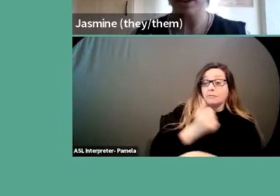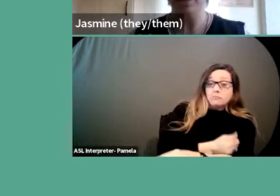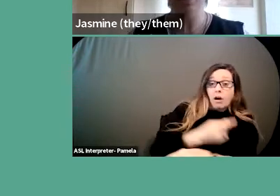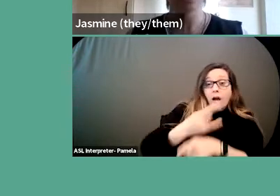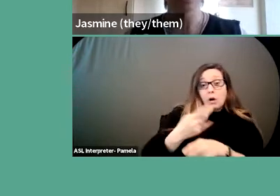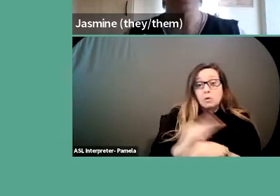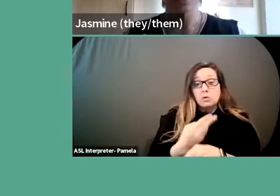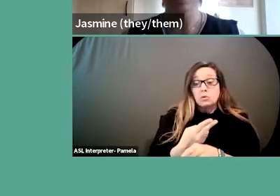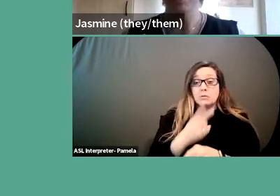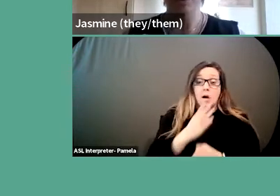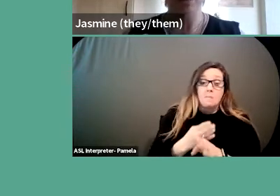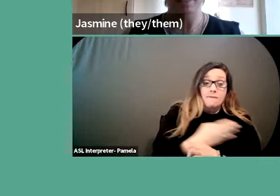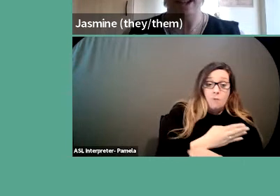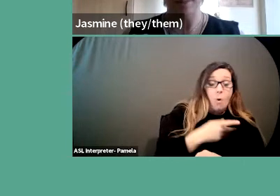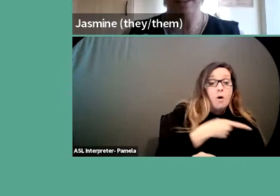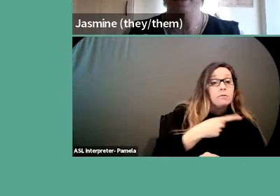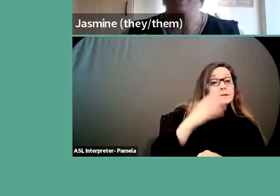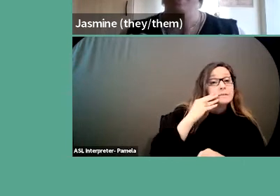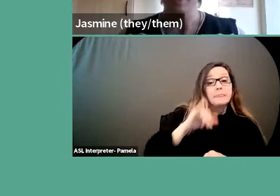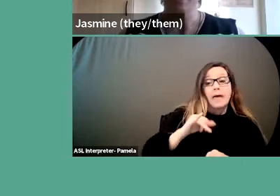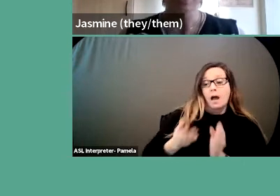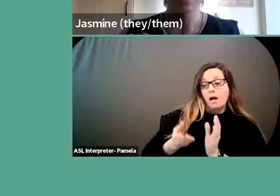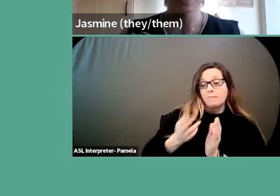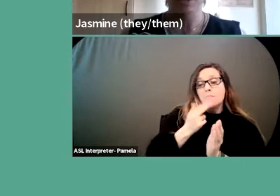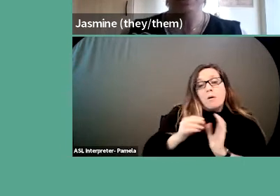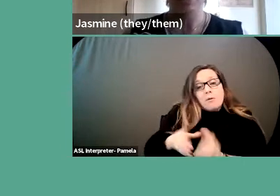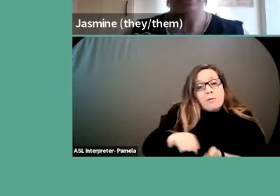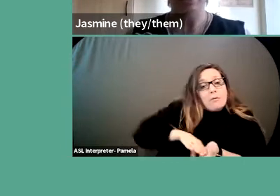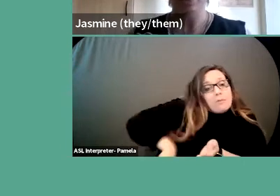minority stress or if it was a pre-existing habit. And this